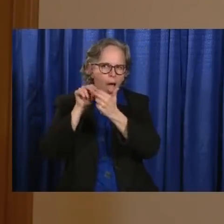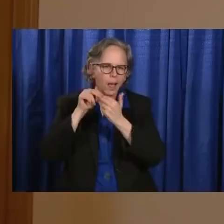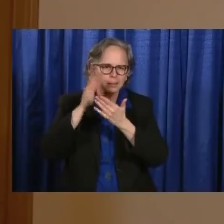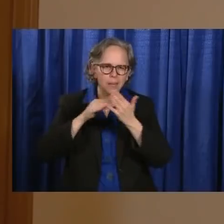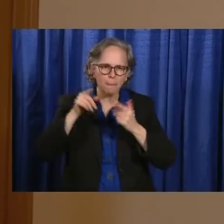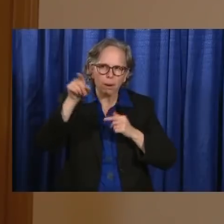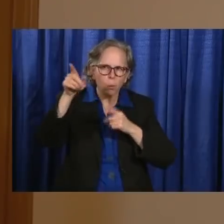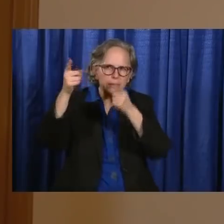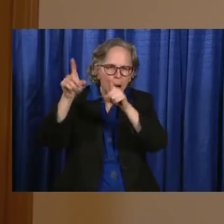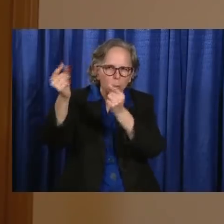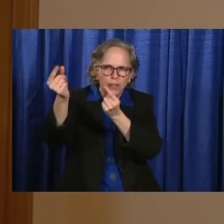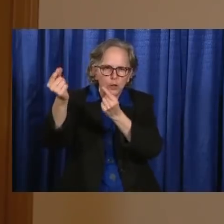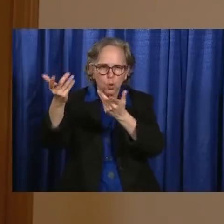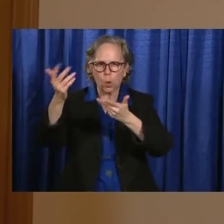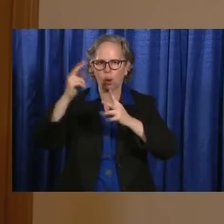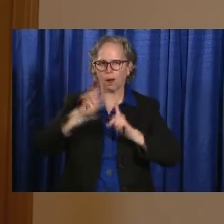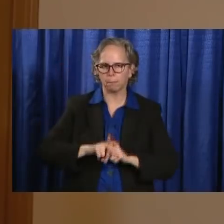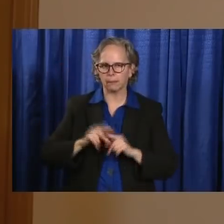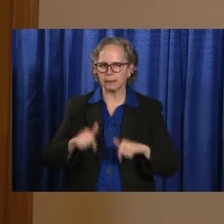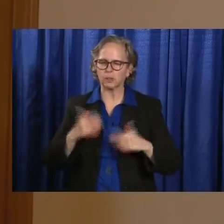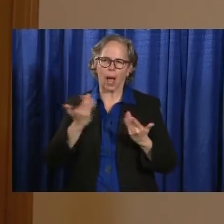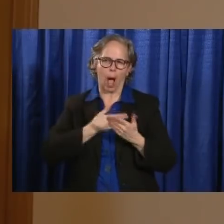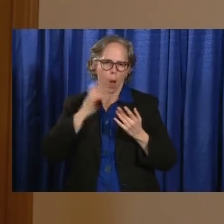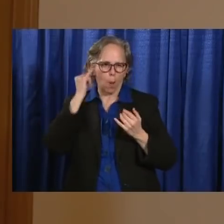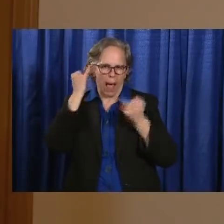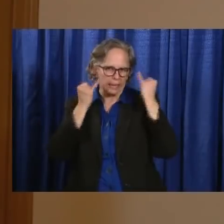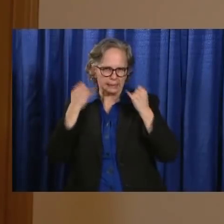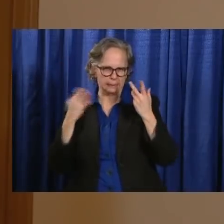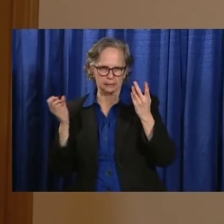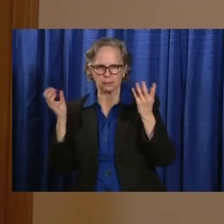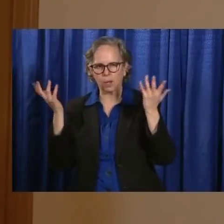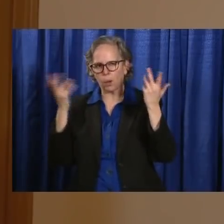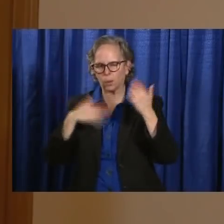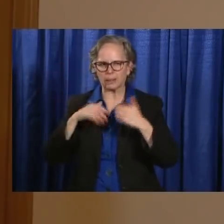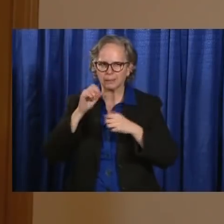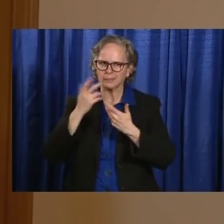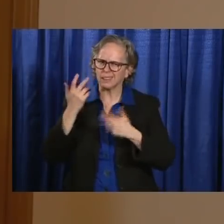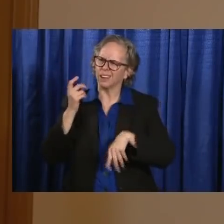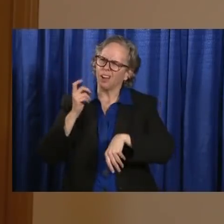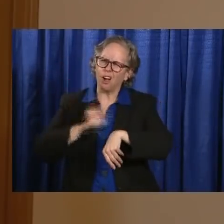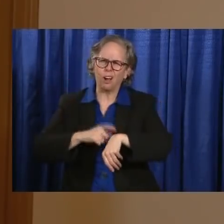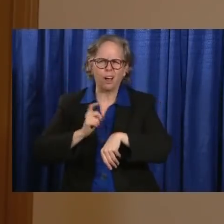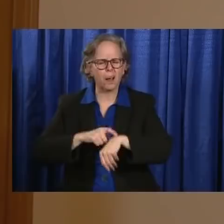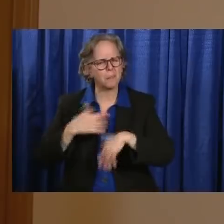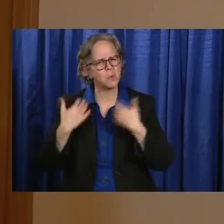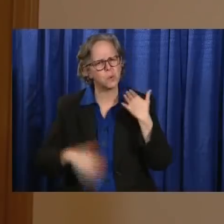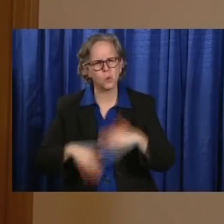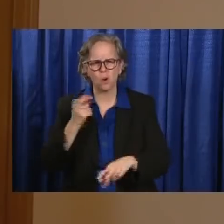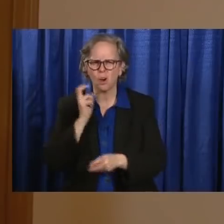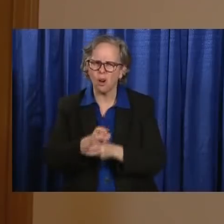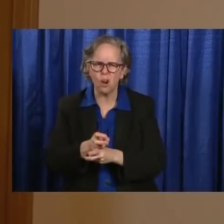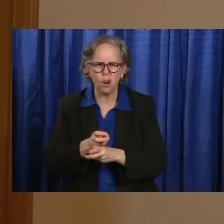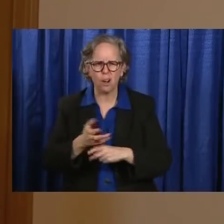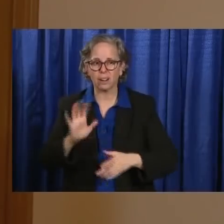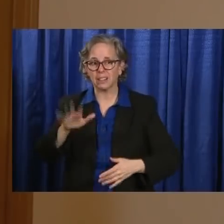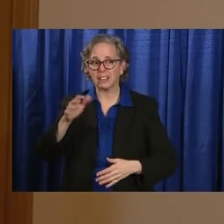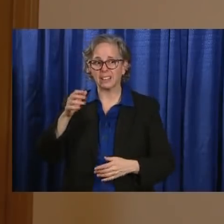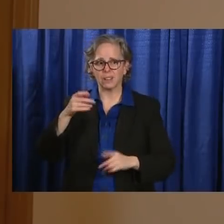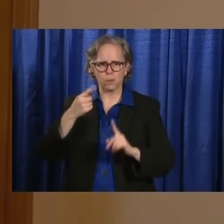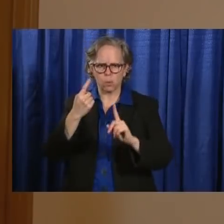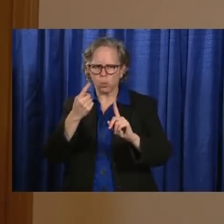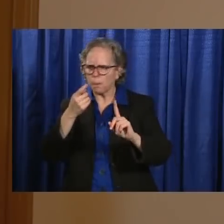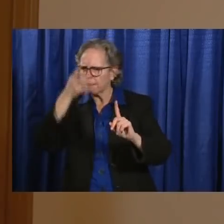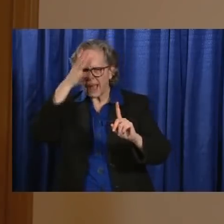So I'll have more, and I know it's so hard. Back to the gentleman from the dispatch. We are not hiding numbers of ventilators